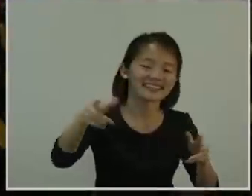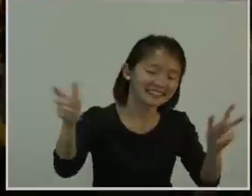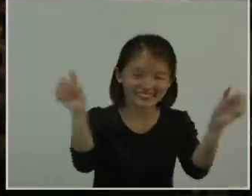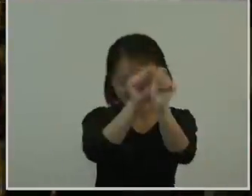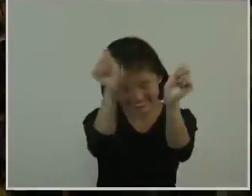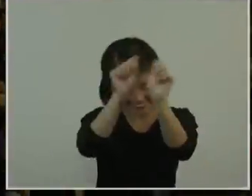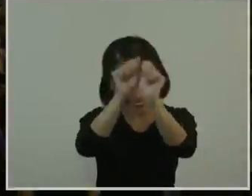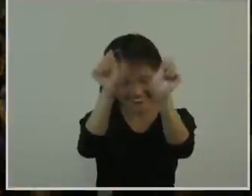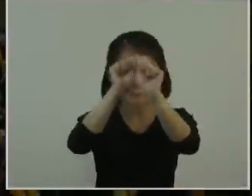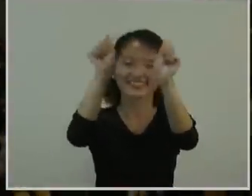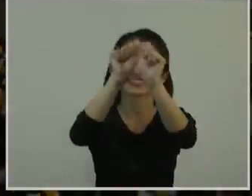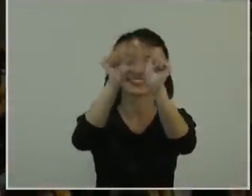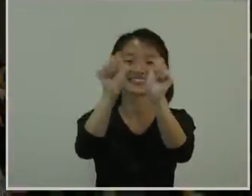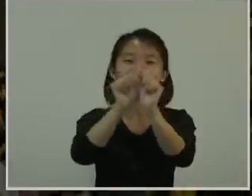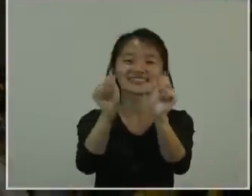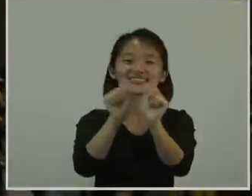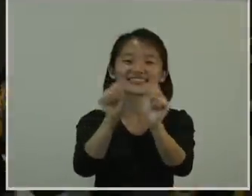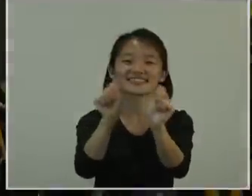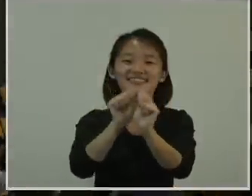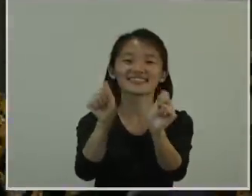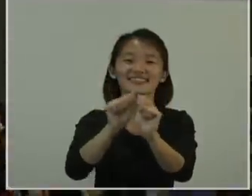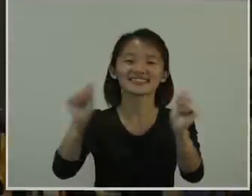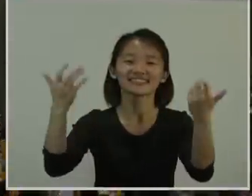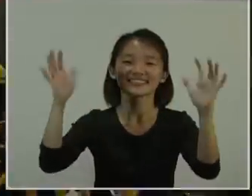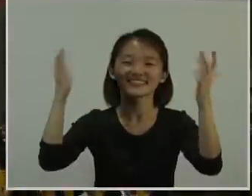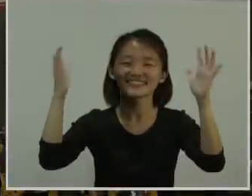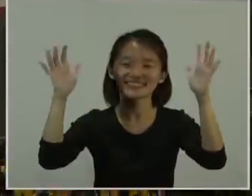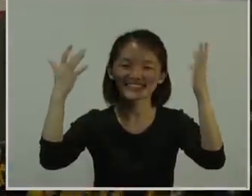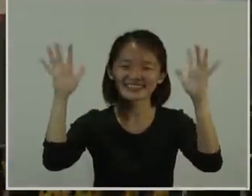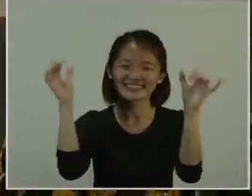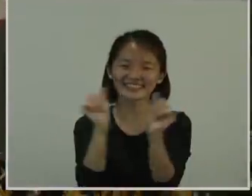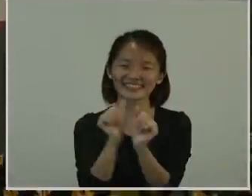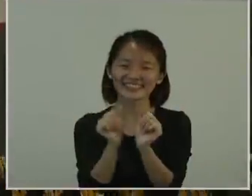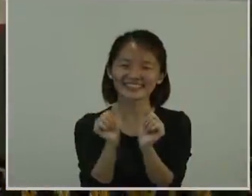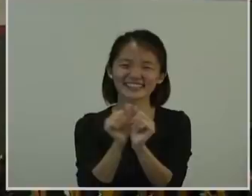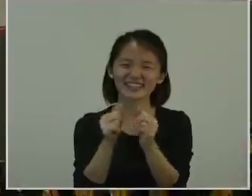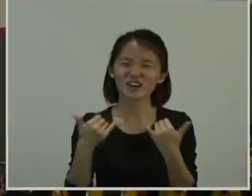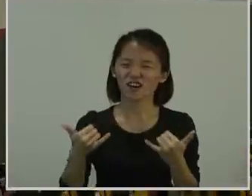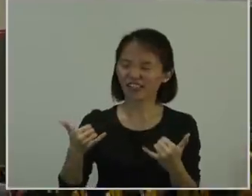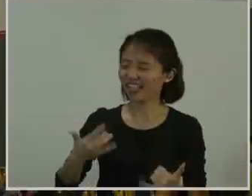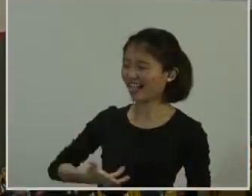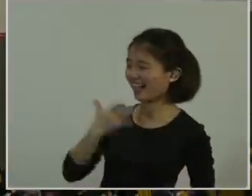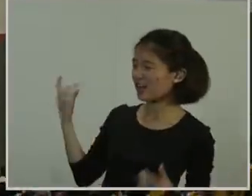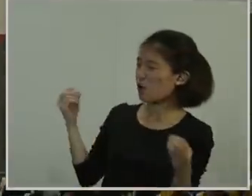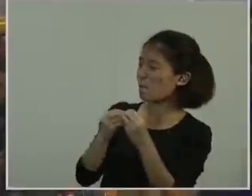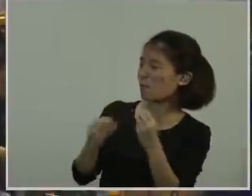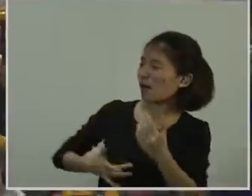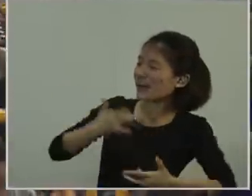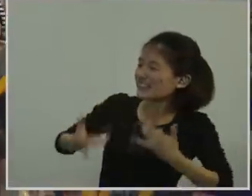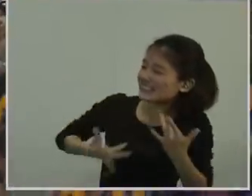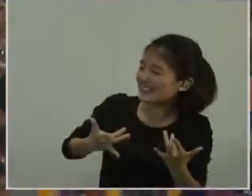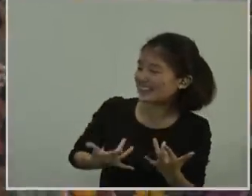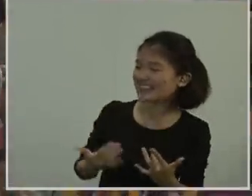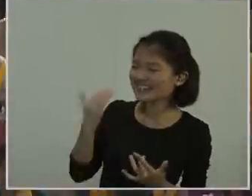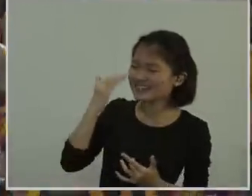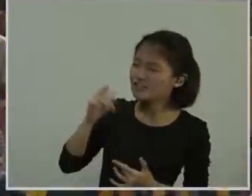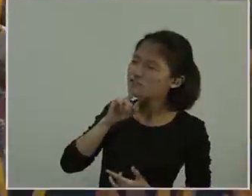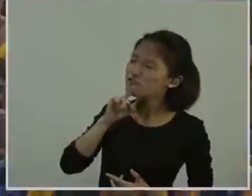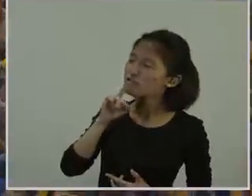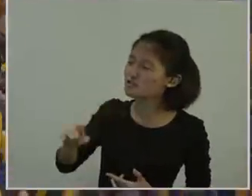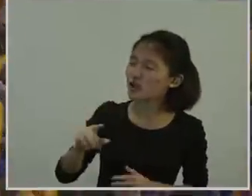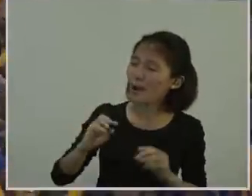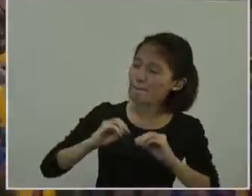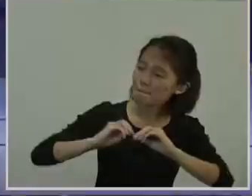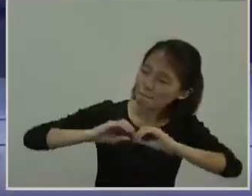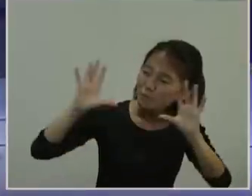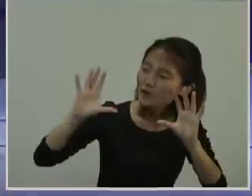Whoa. Now, I'm getting even more excited than before. You know something? It is true that it is a miracle, and